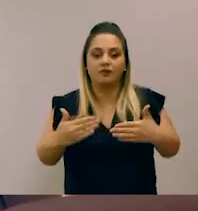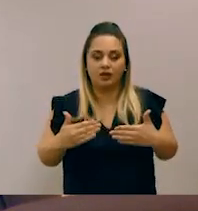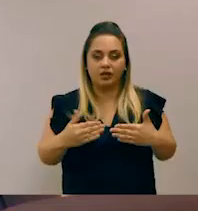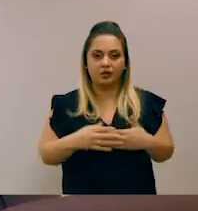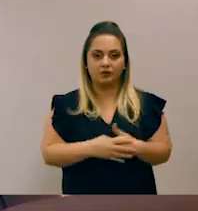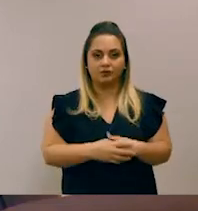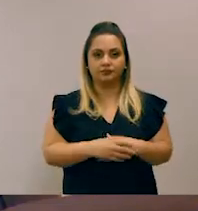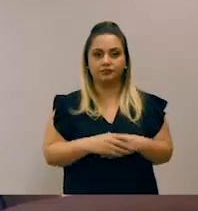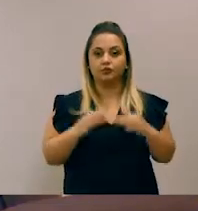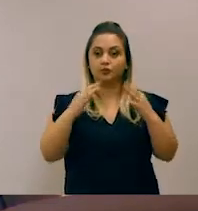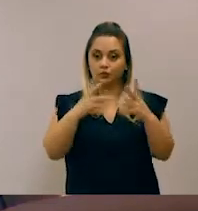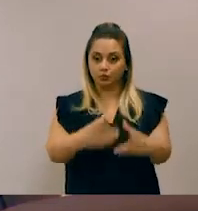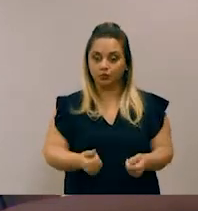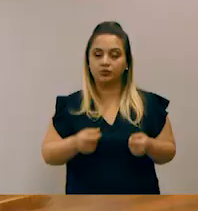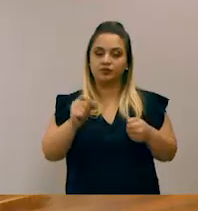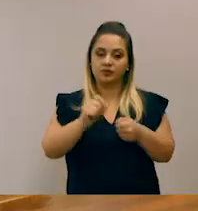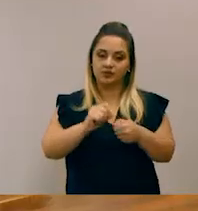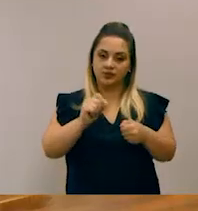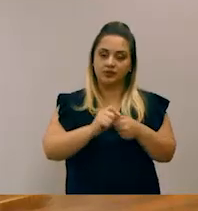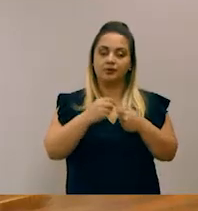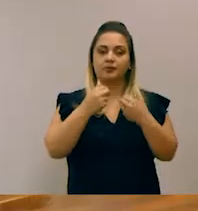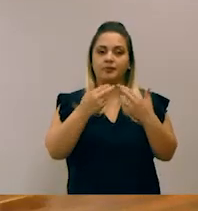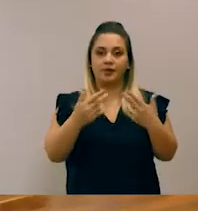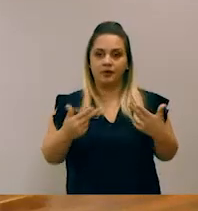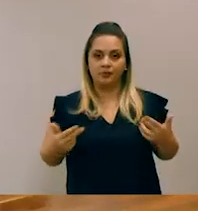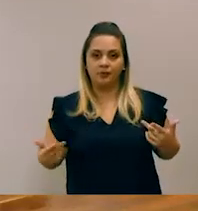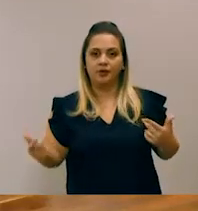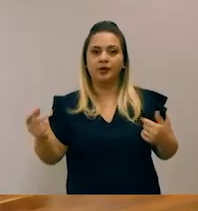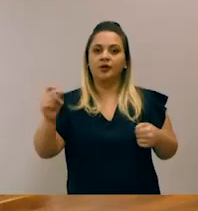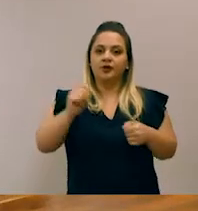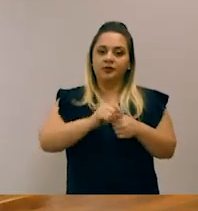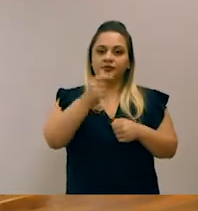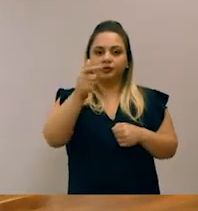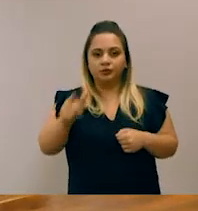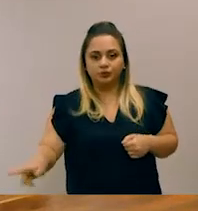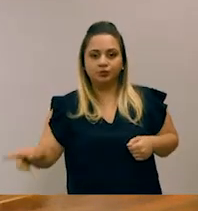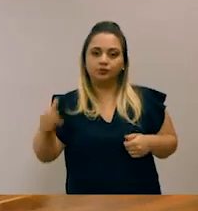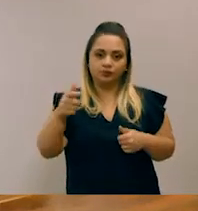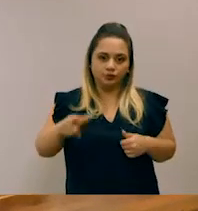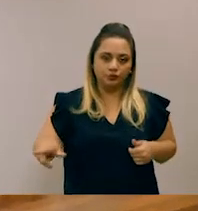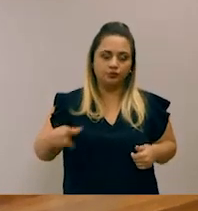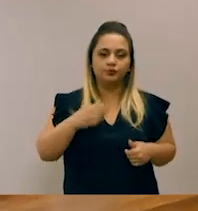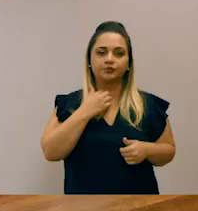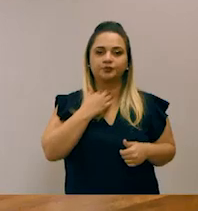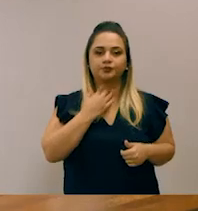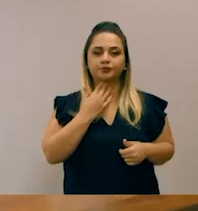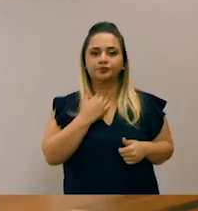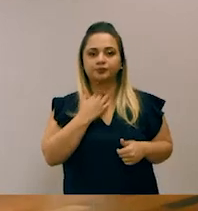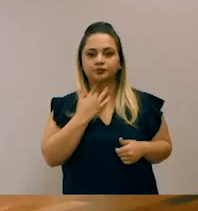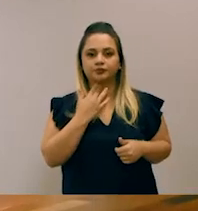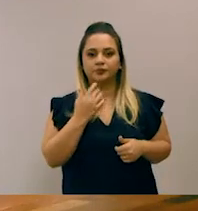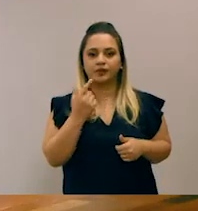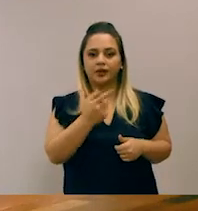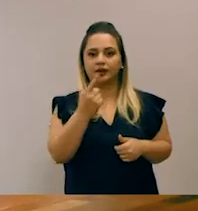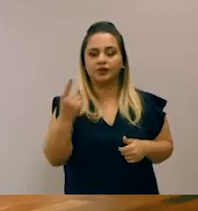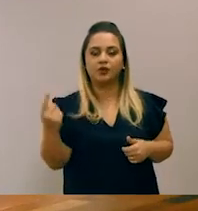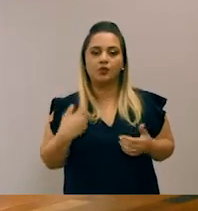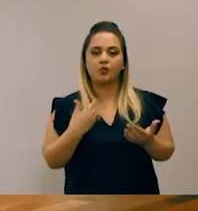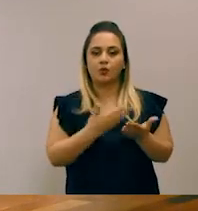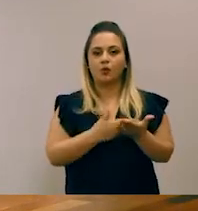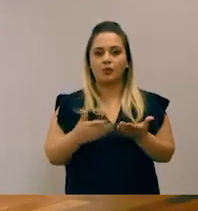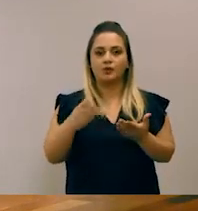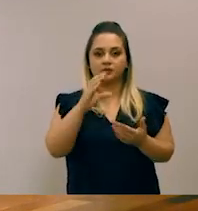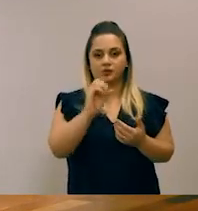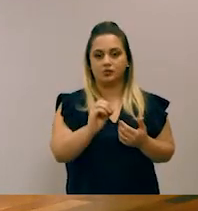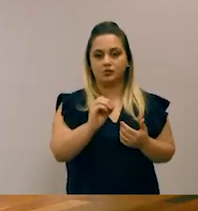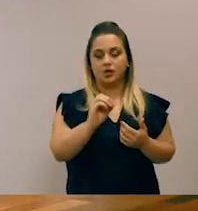all public agencies face this problem, and everyone is doing the same rework. So are you